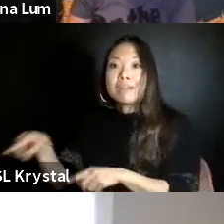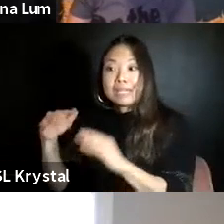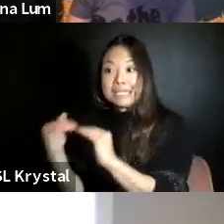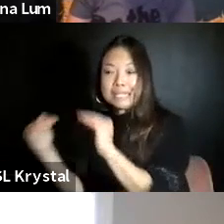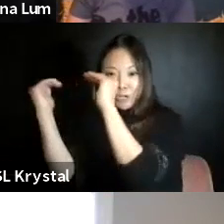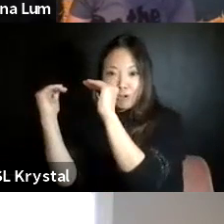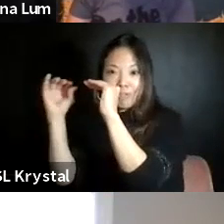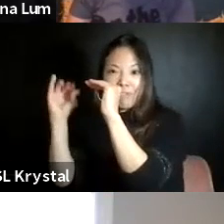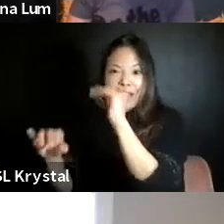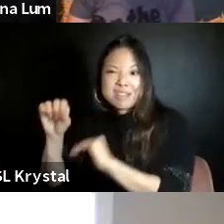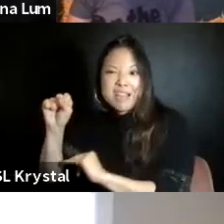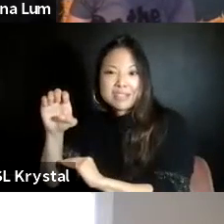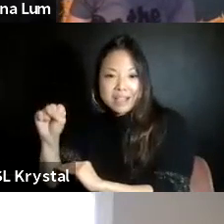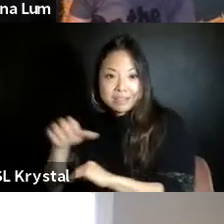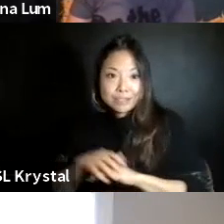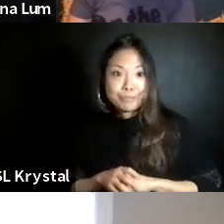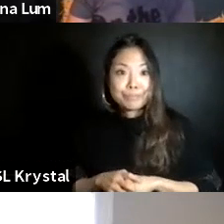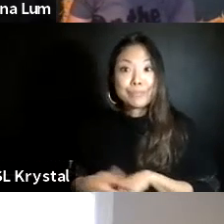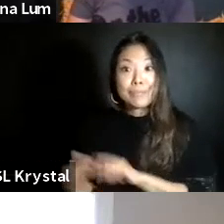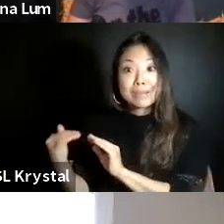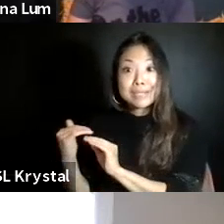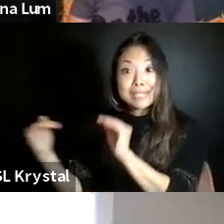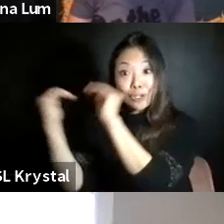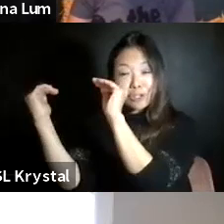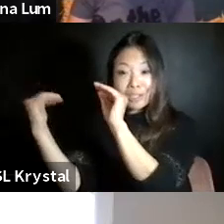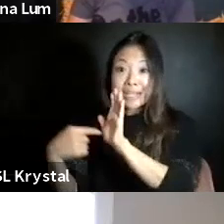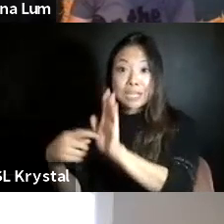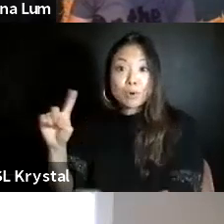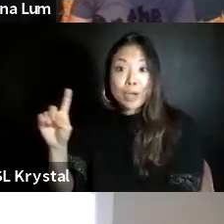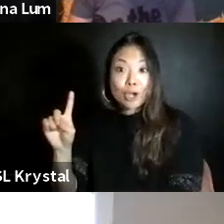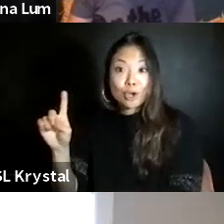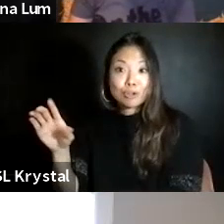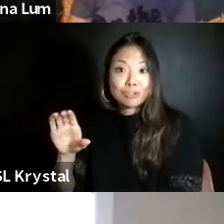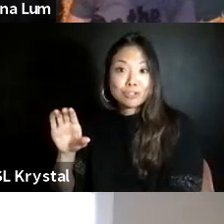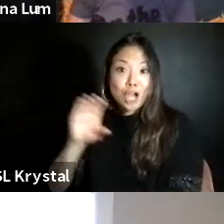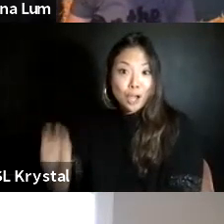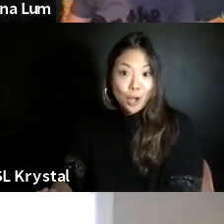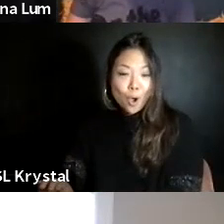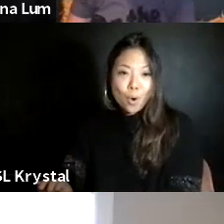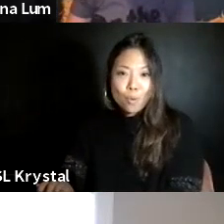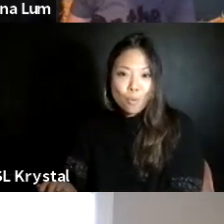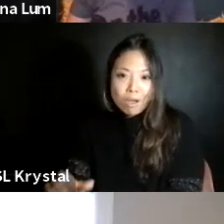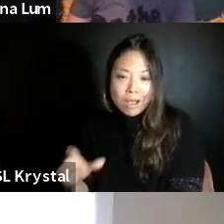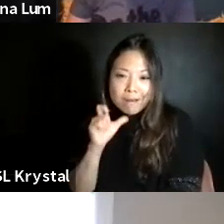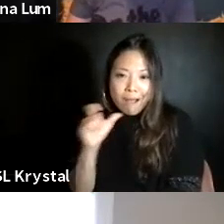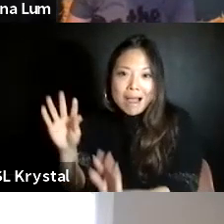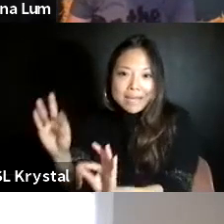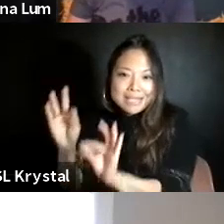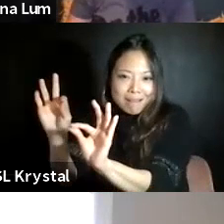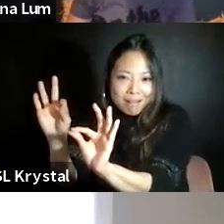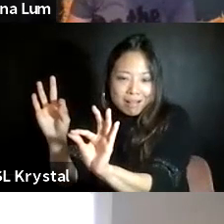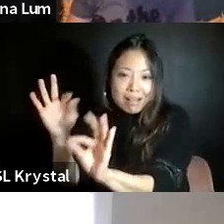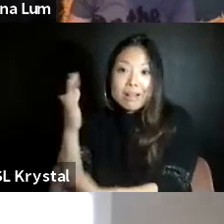tiers alone, like Chicago, are not ideal is because we could end up with very